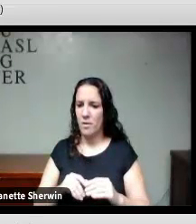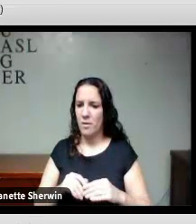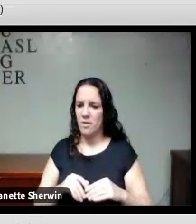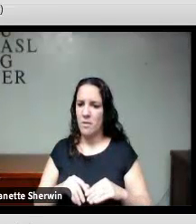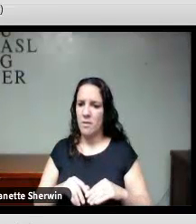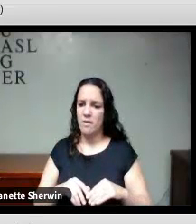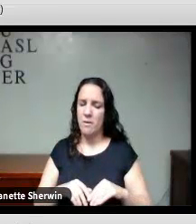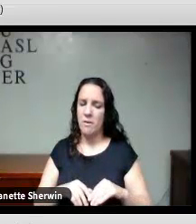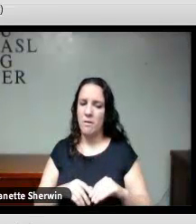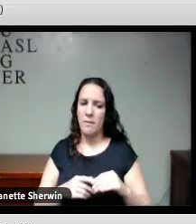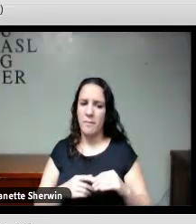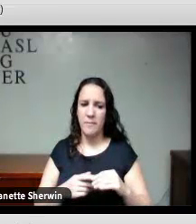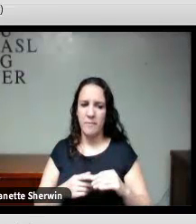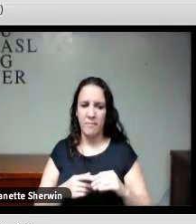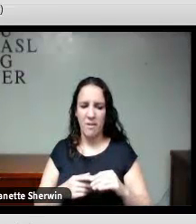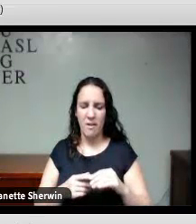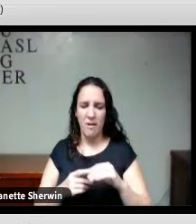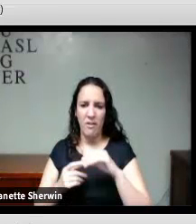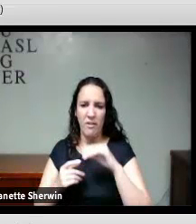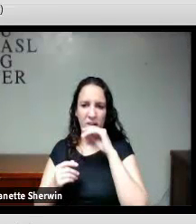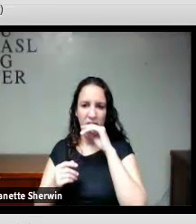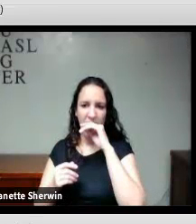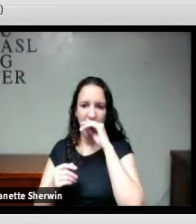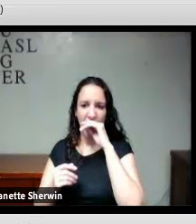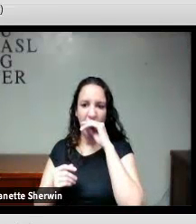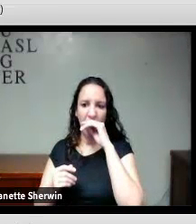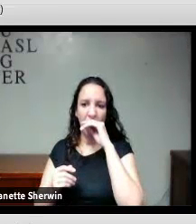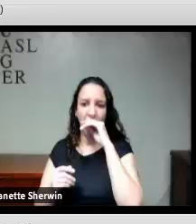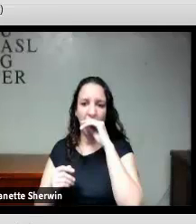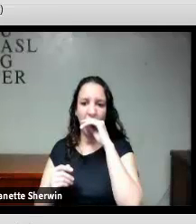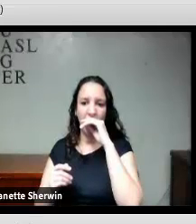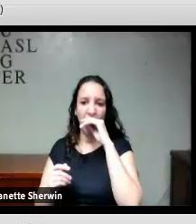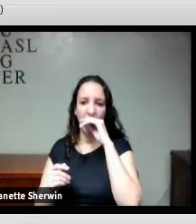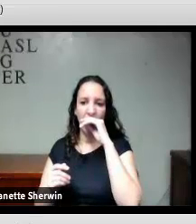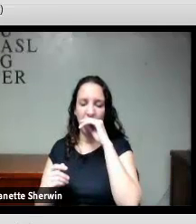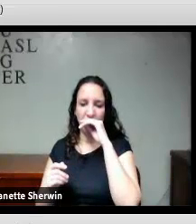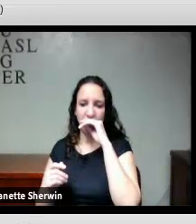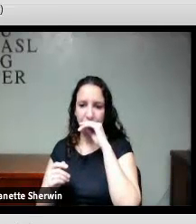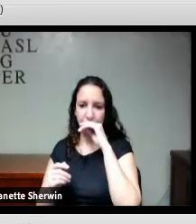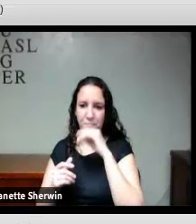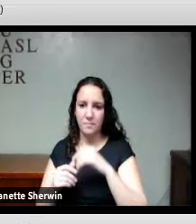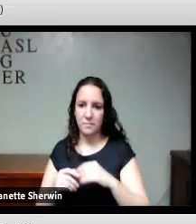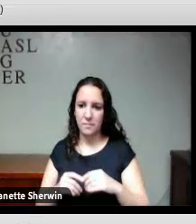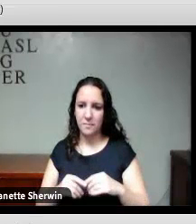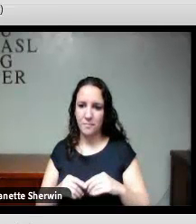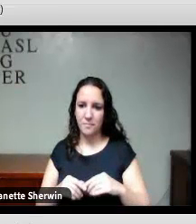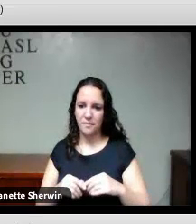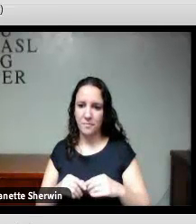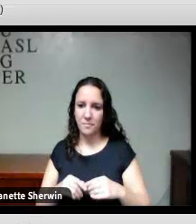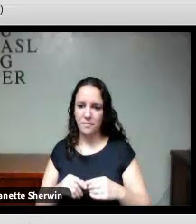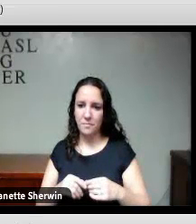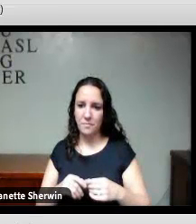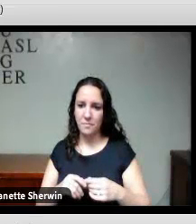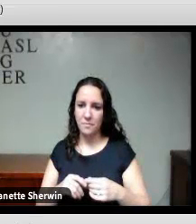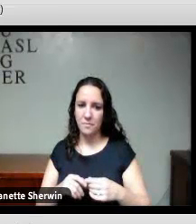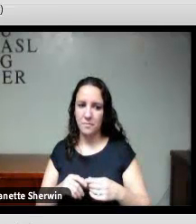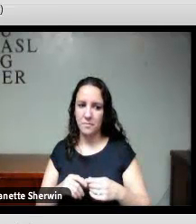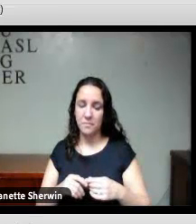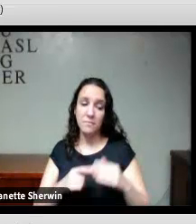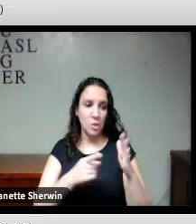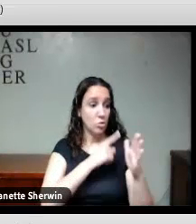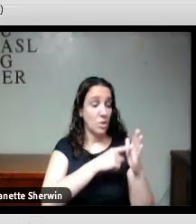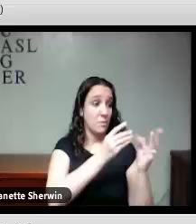those situations, but maybe only 8 times out of 10 we resolve them in a positive way. So if you move that to 9 times out of 10, you're going to feel better